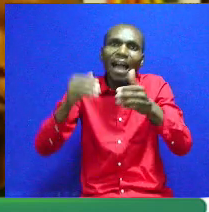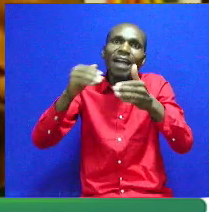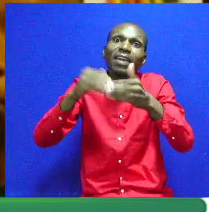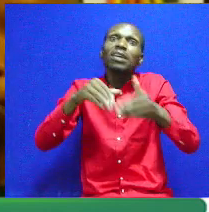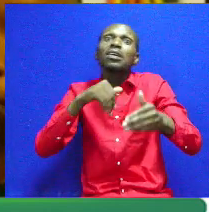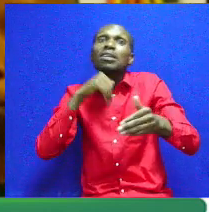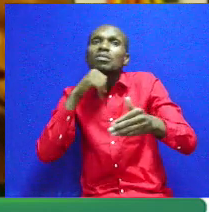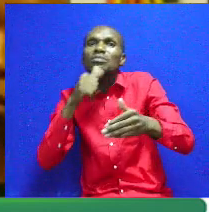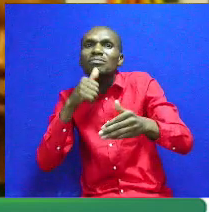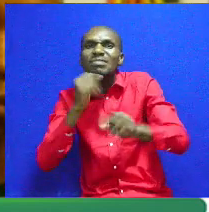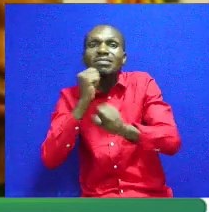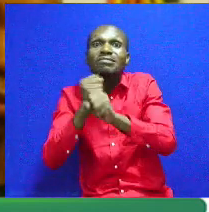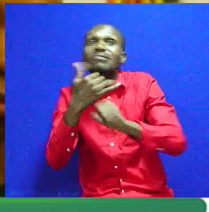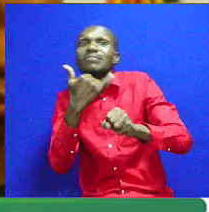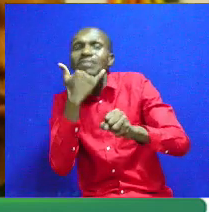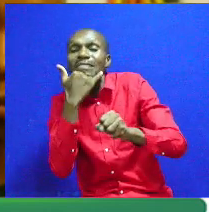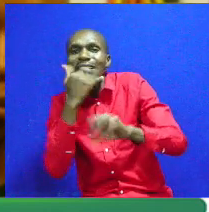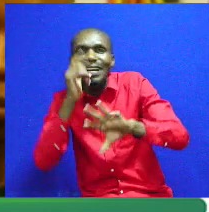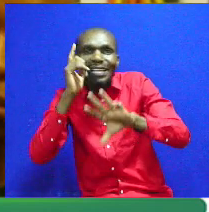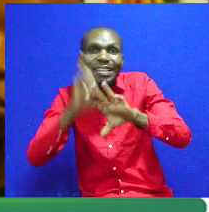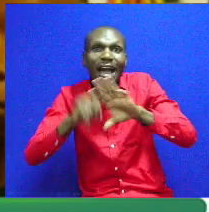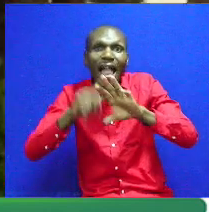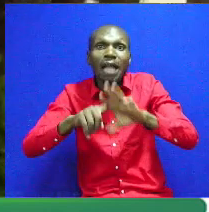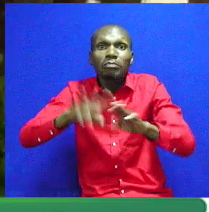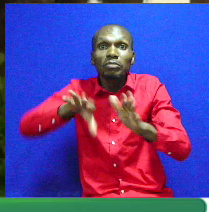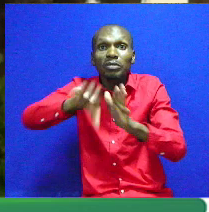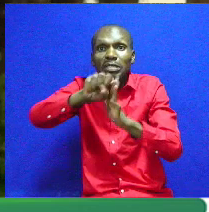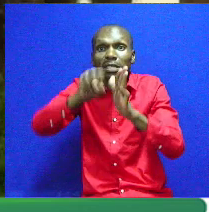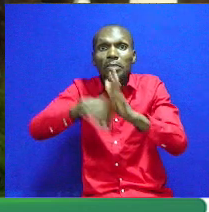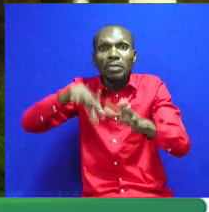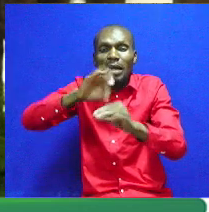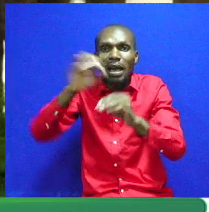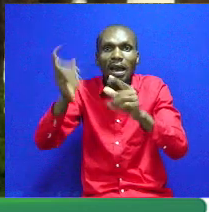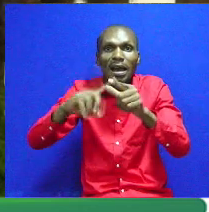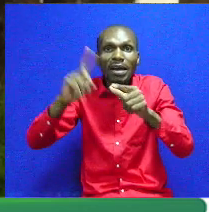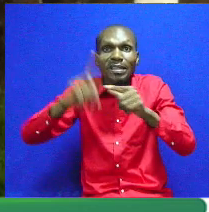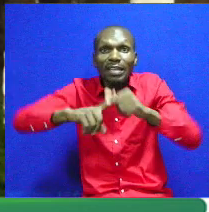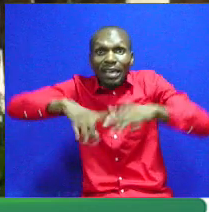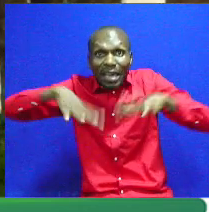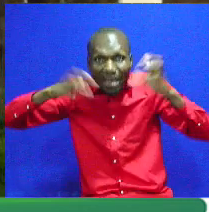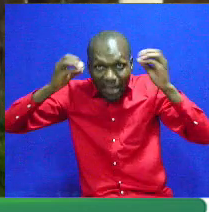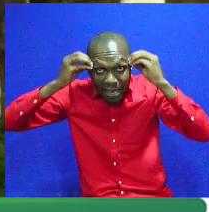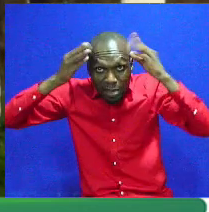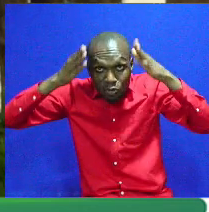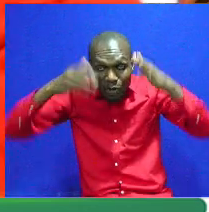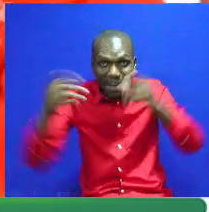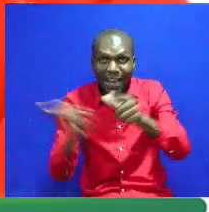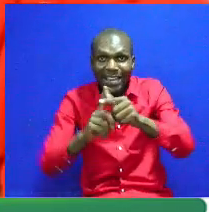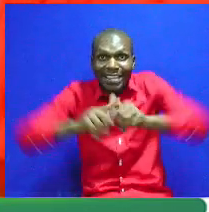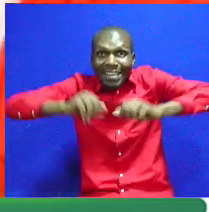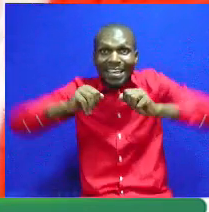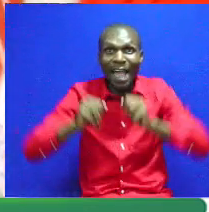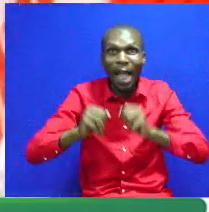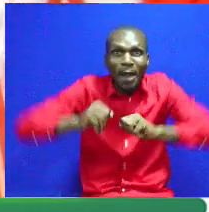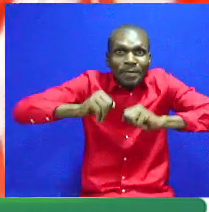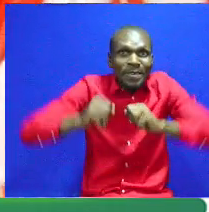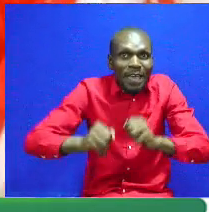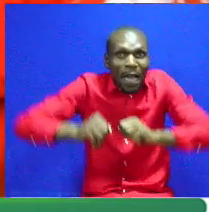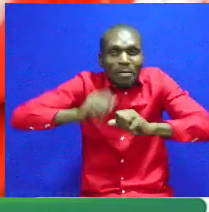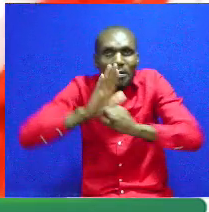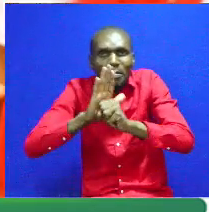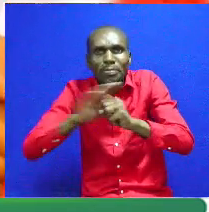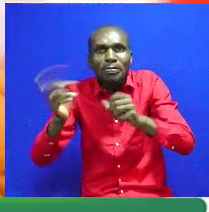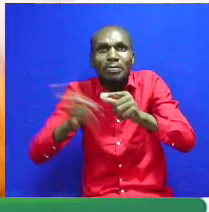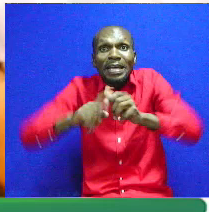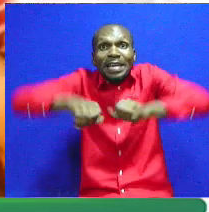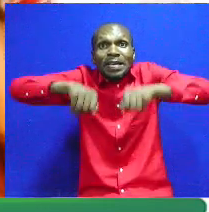not make mistakes when it comes to career choices. Aboroki obe skuri ya Sironga, mbache ngira mageri ya yu, na kote ya